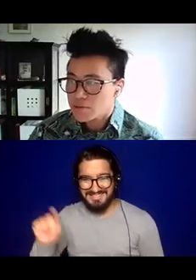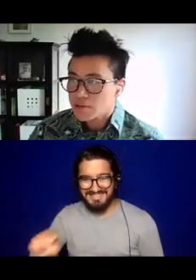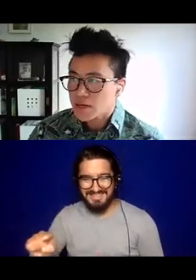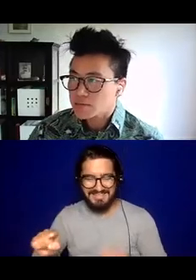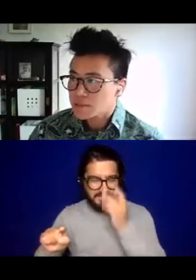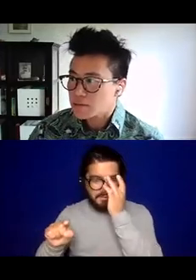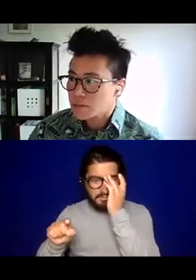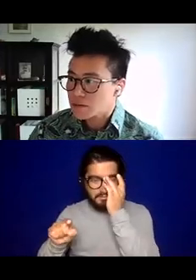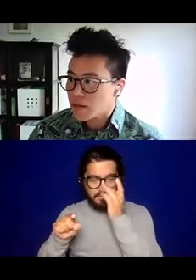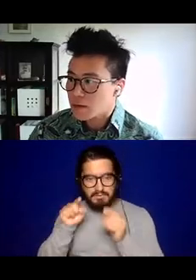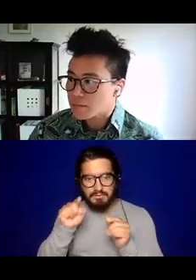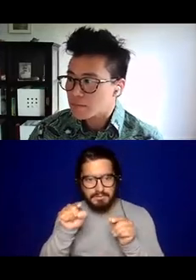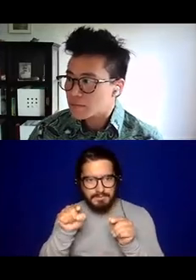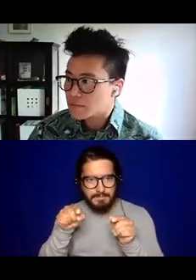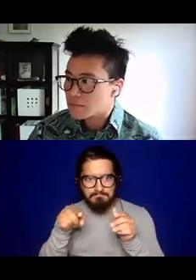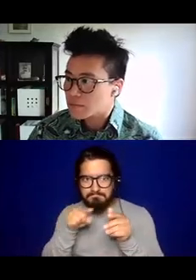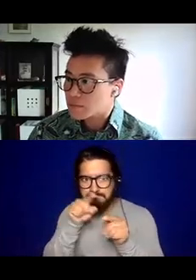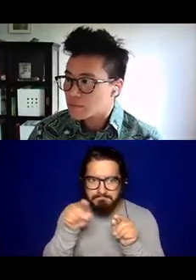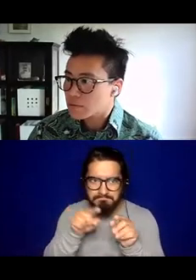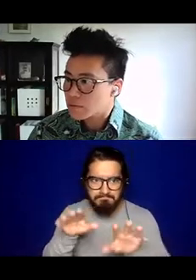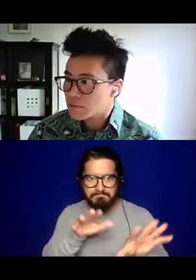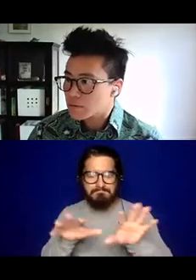That just redirected me, so I'm gonna look that up.